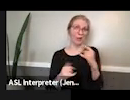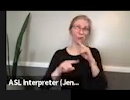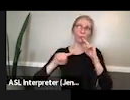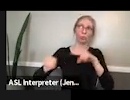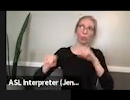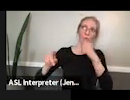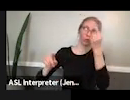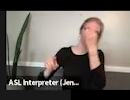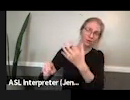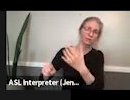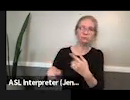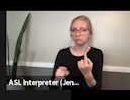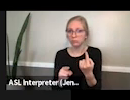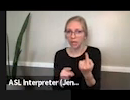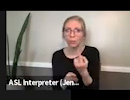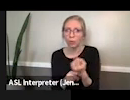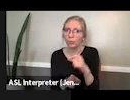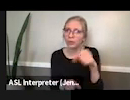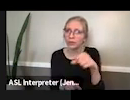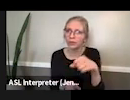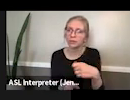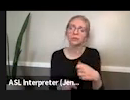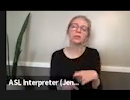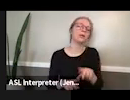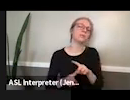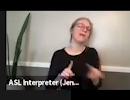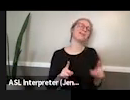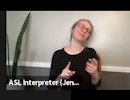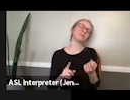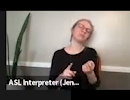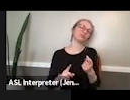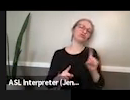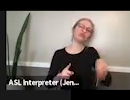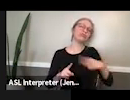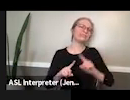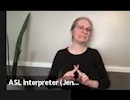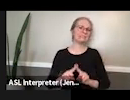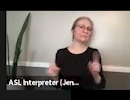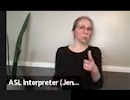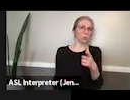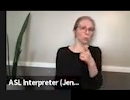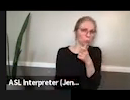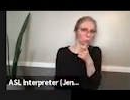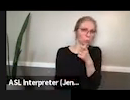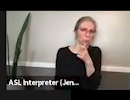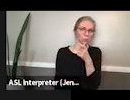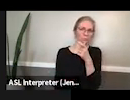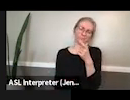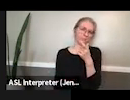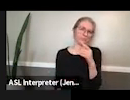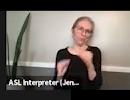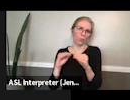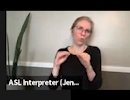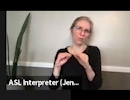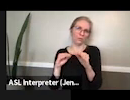and appropriately so. It's just a difference in who, I think, more than